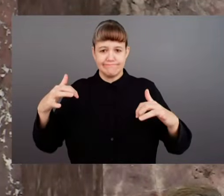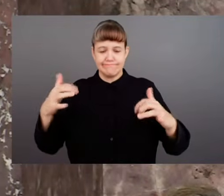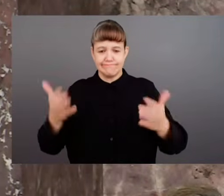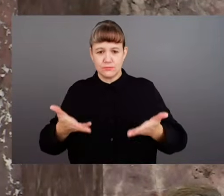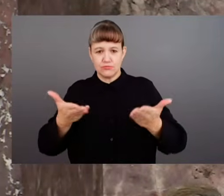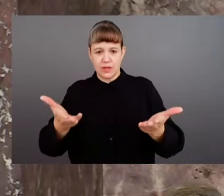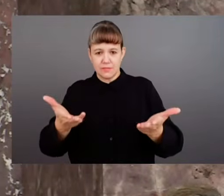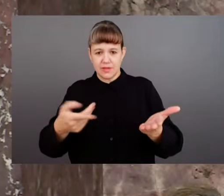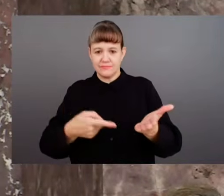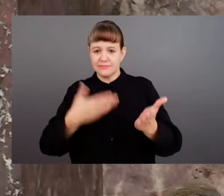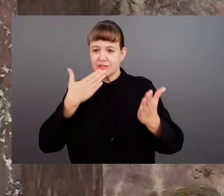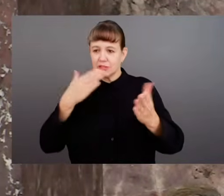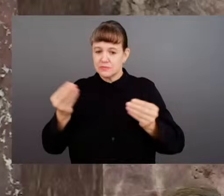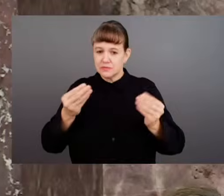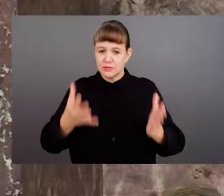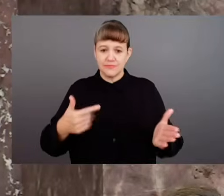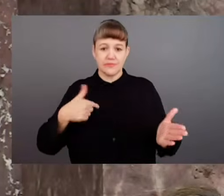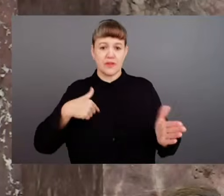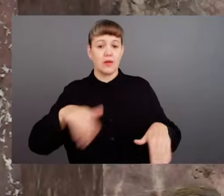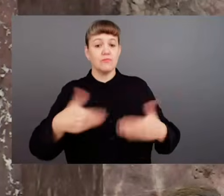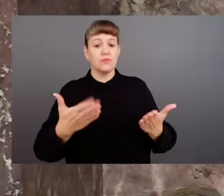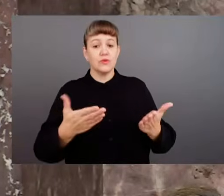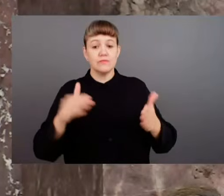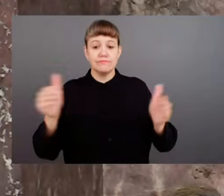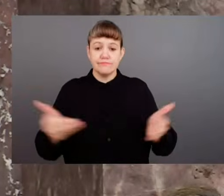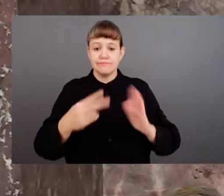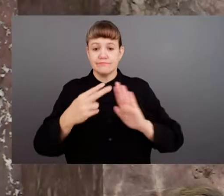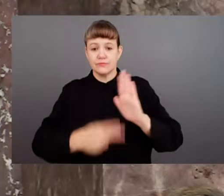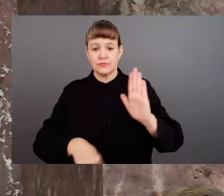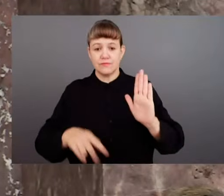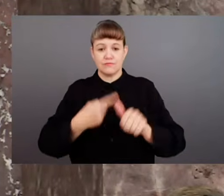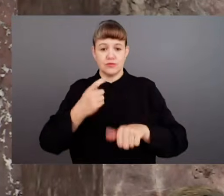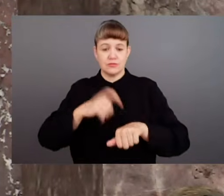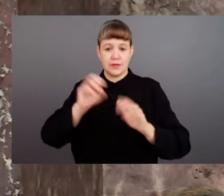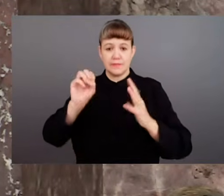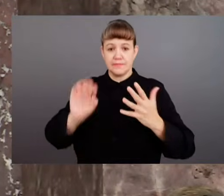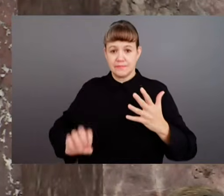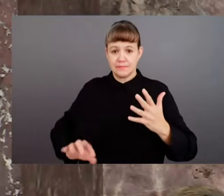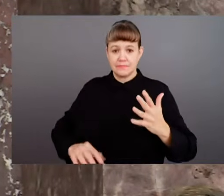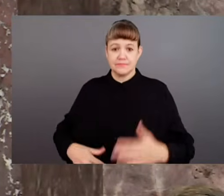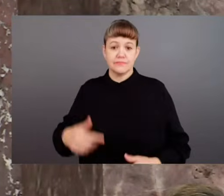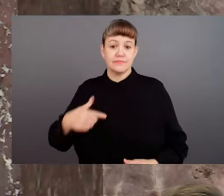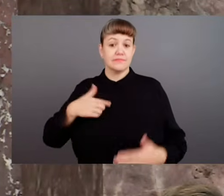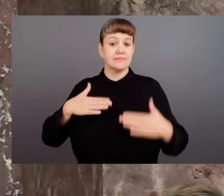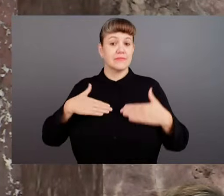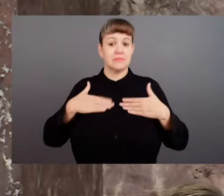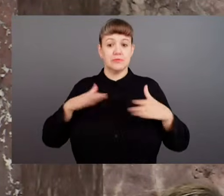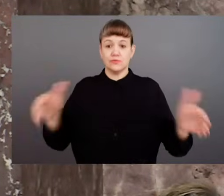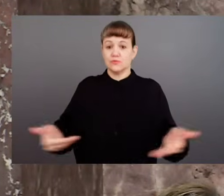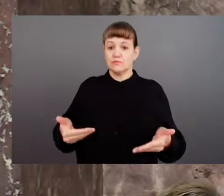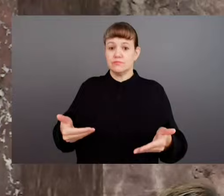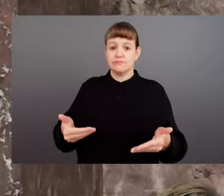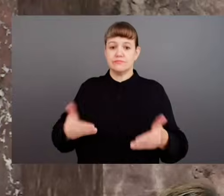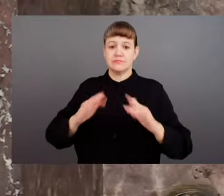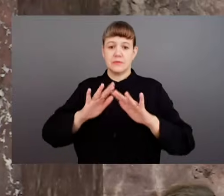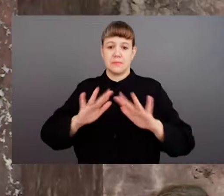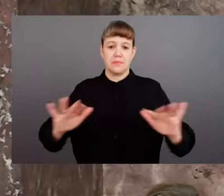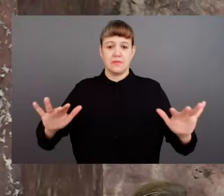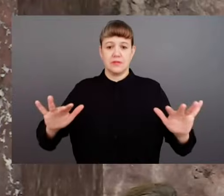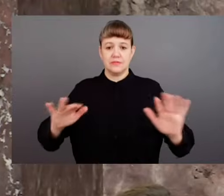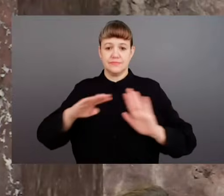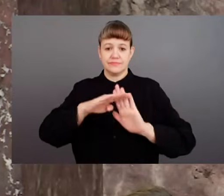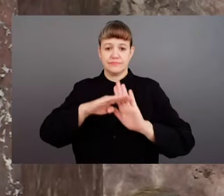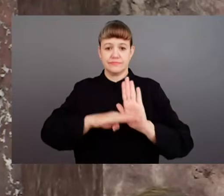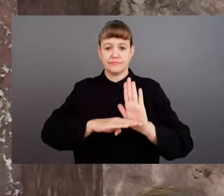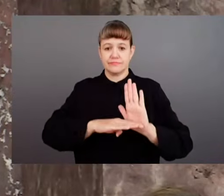time now. Mr. Speaker, I'm pleased to introduce the Miscellaneous Statutes Amendment Act number 2. This bill amends the following statutes: the Community Charter